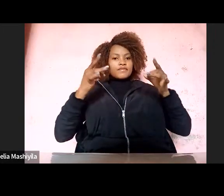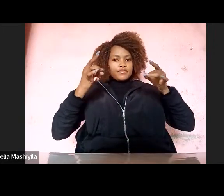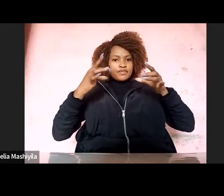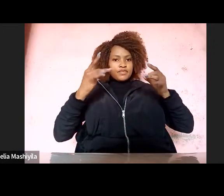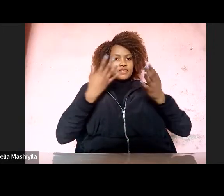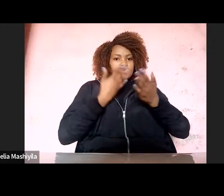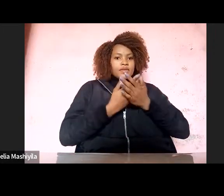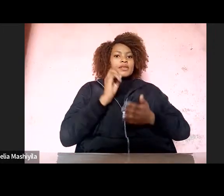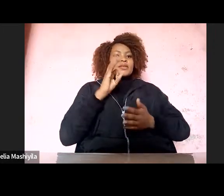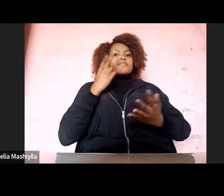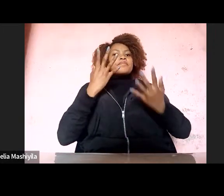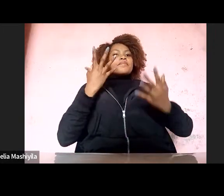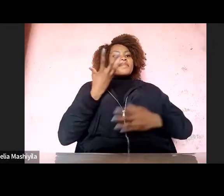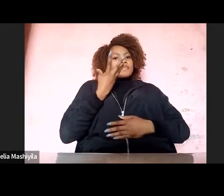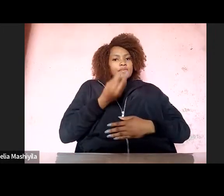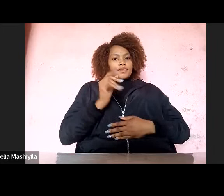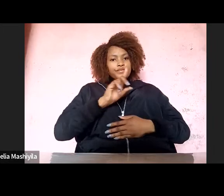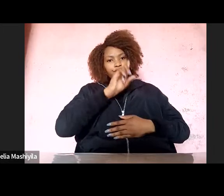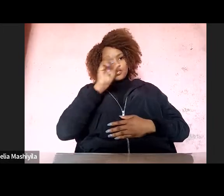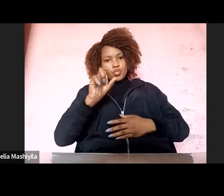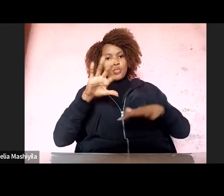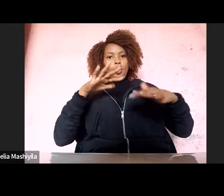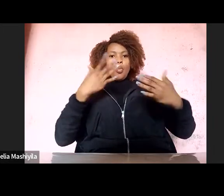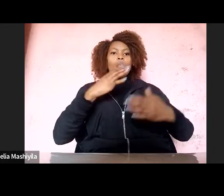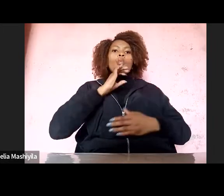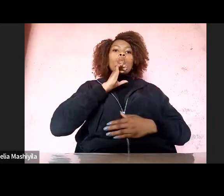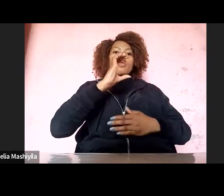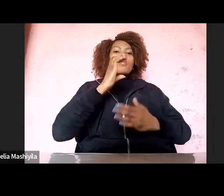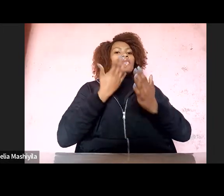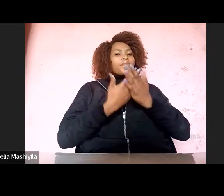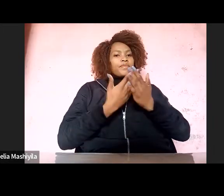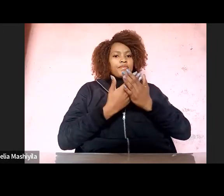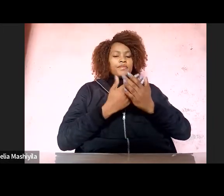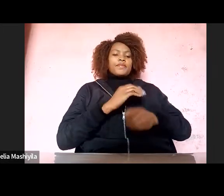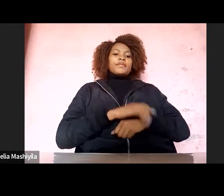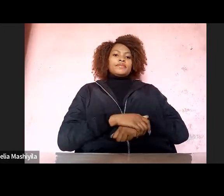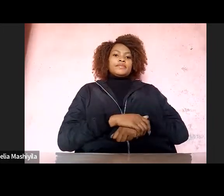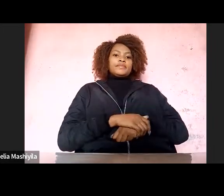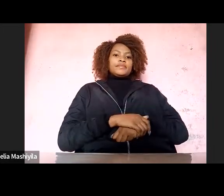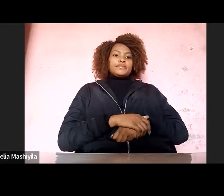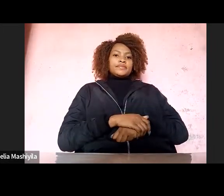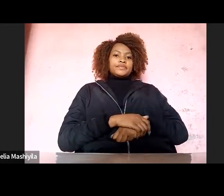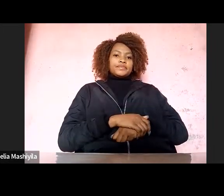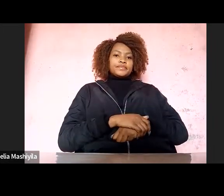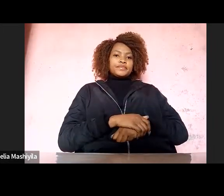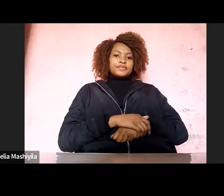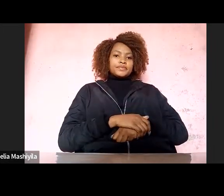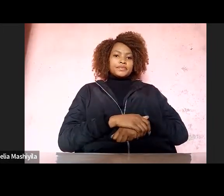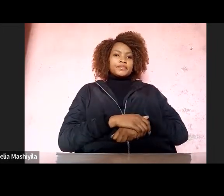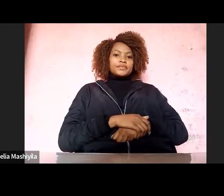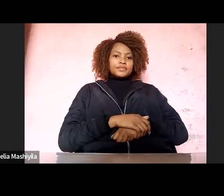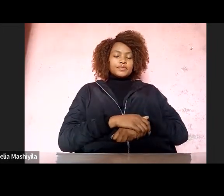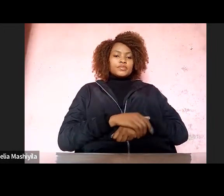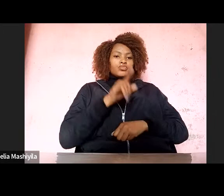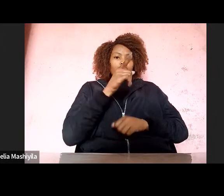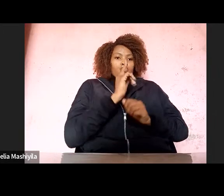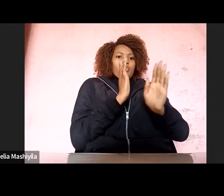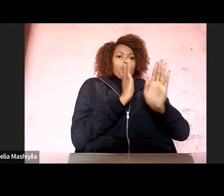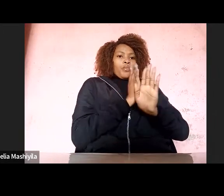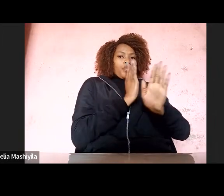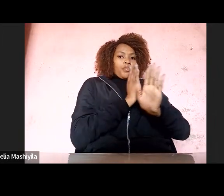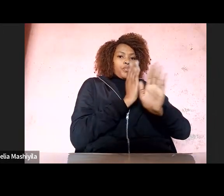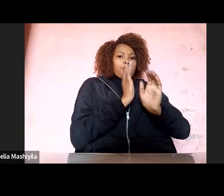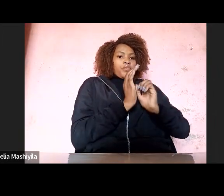questions and comments. Questions will be responded to in the Q&A session. To protect your confidentiality, please do